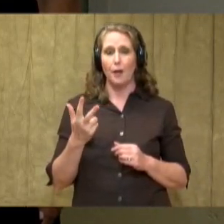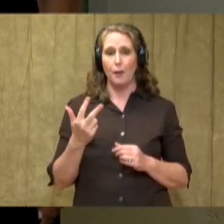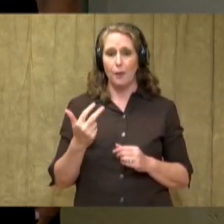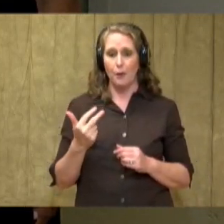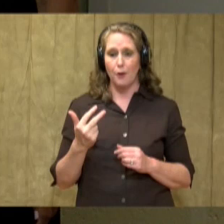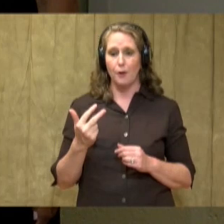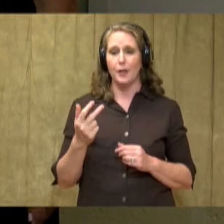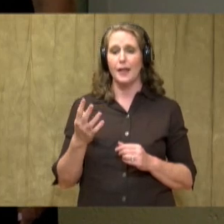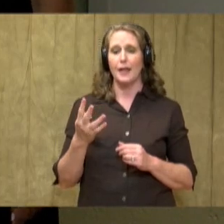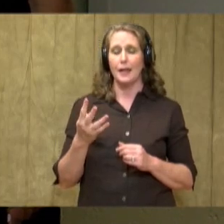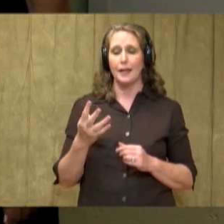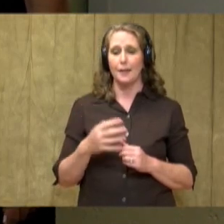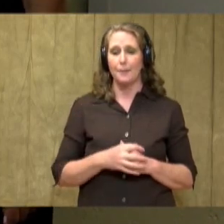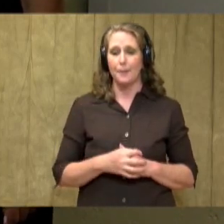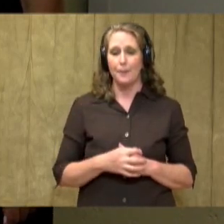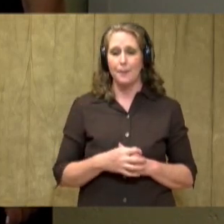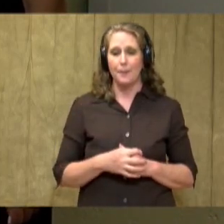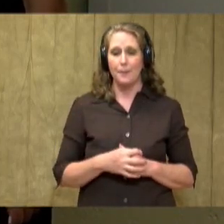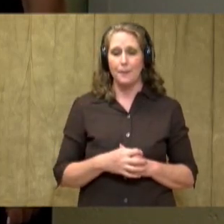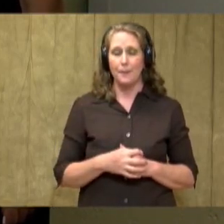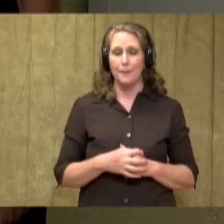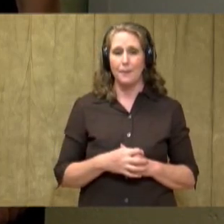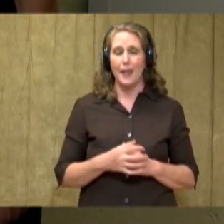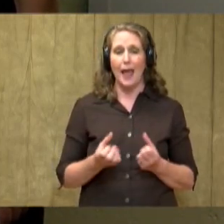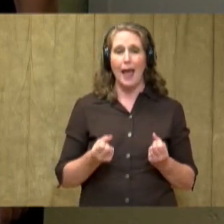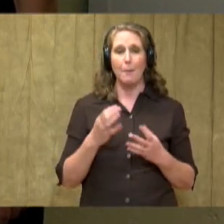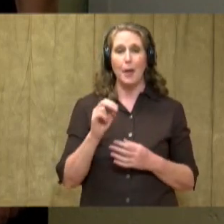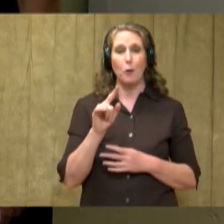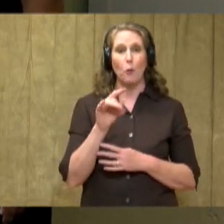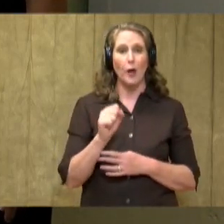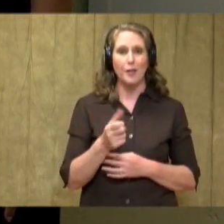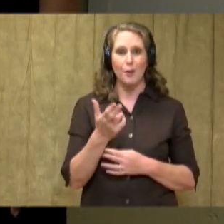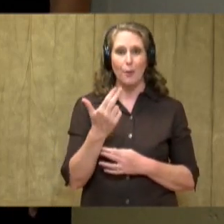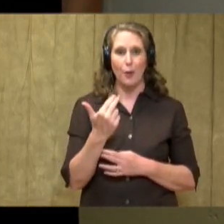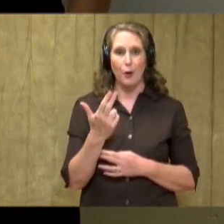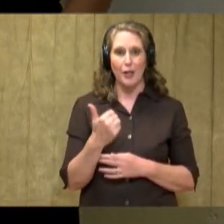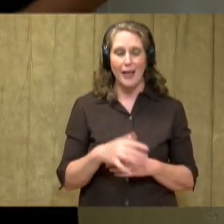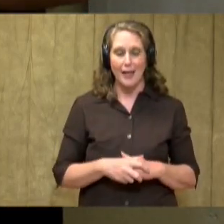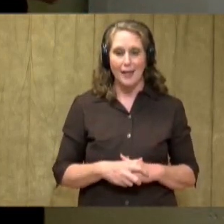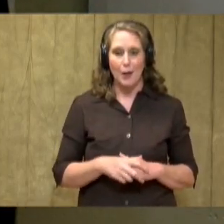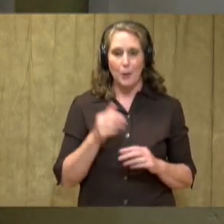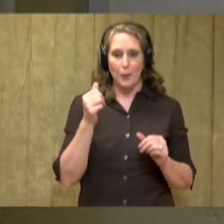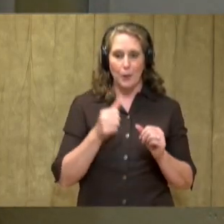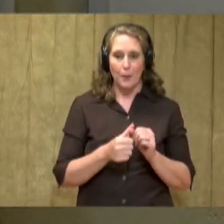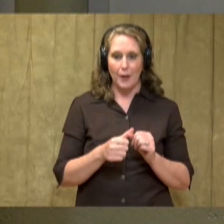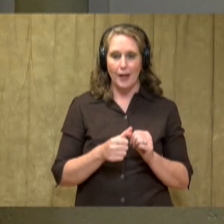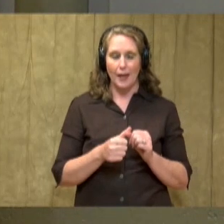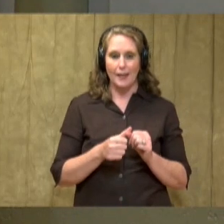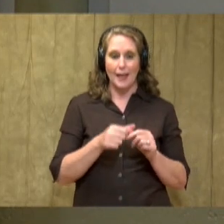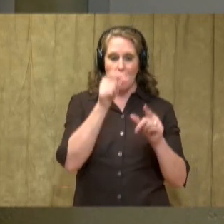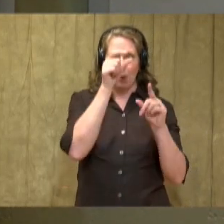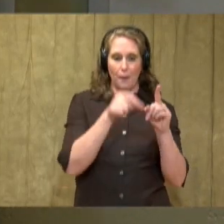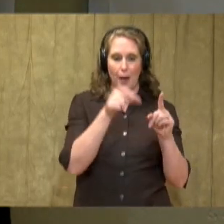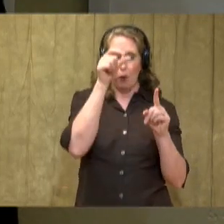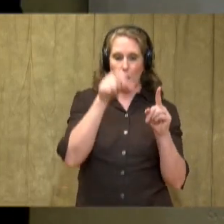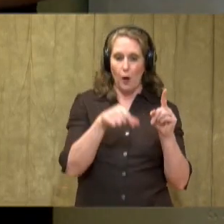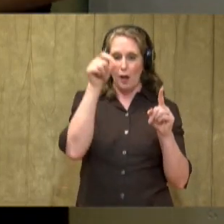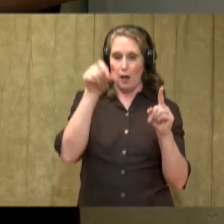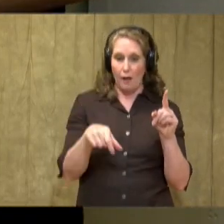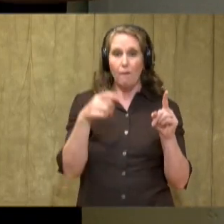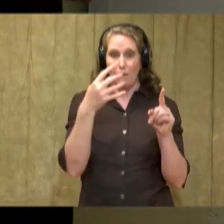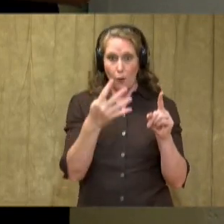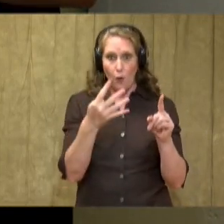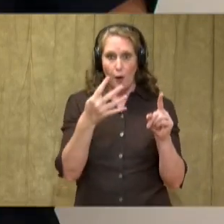12, 13. 13 ones. Remember, they took their rod and broke it up